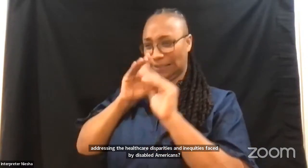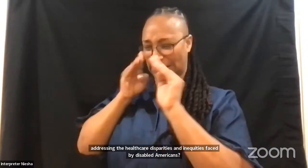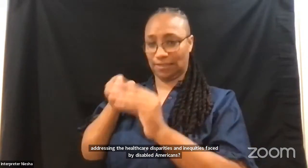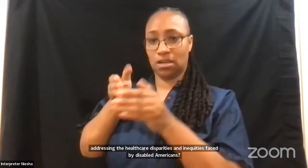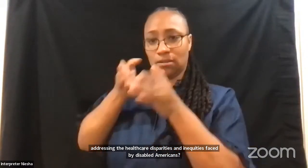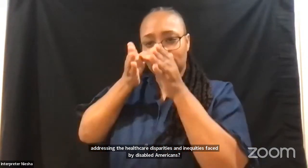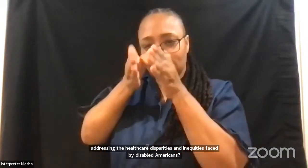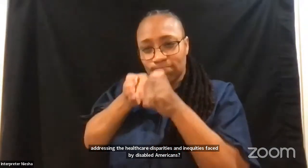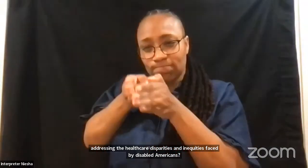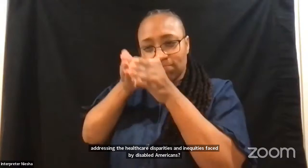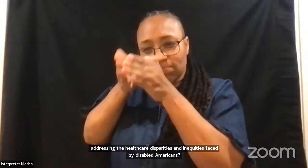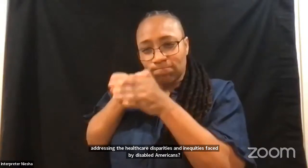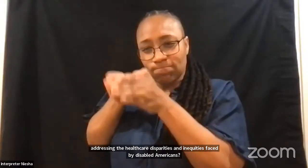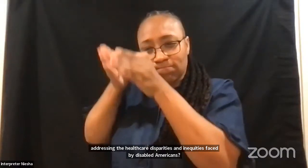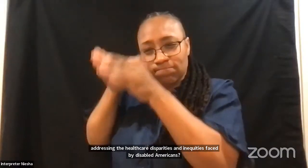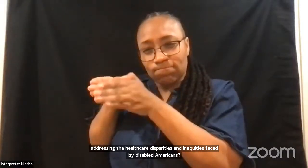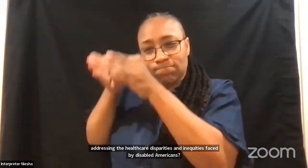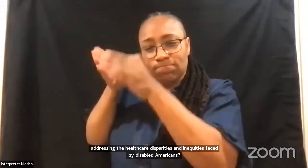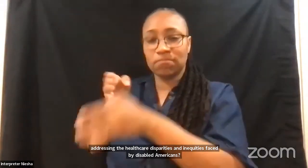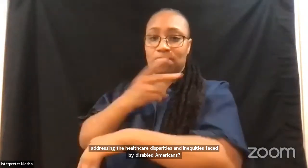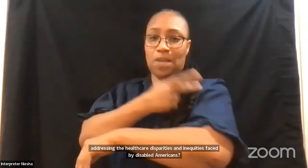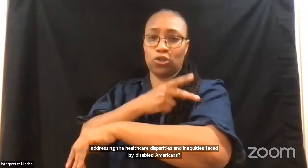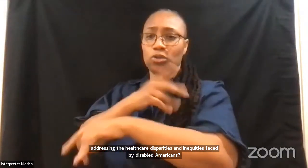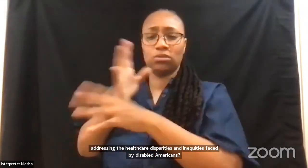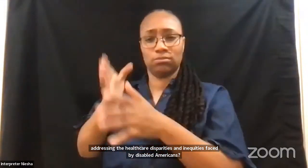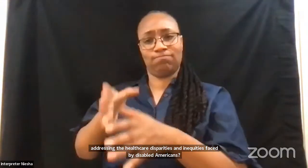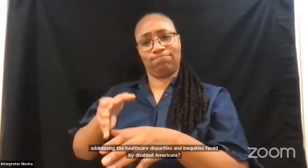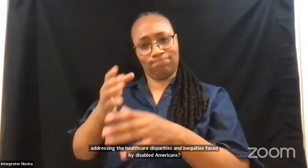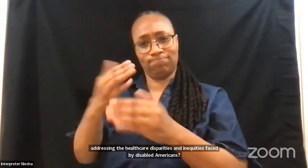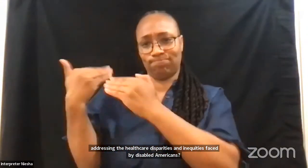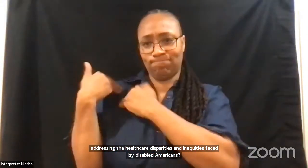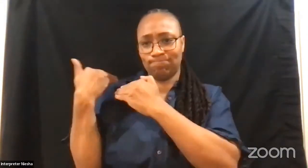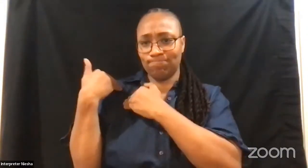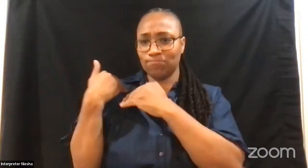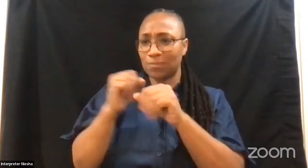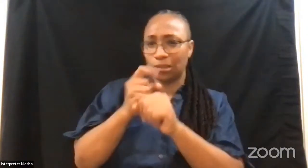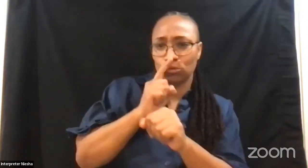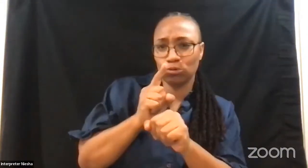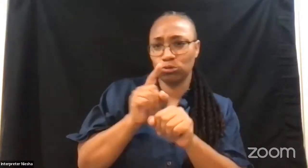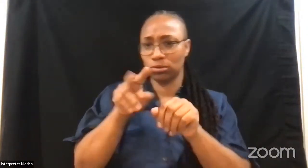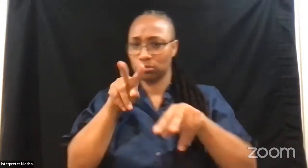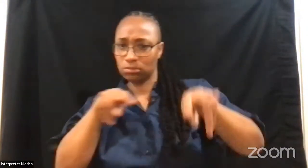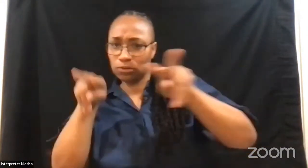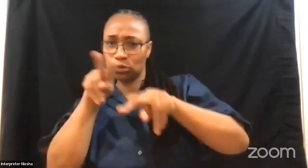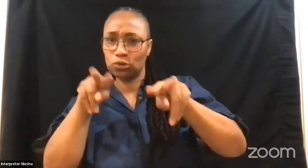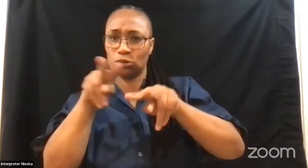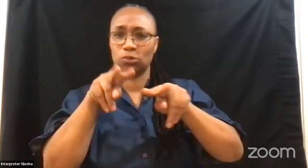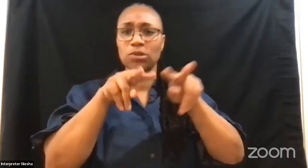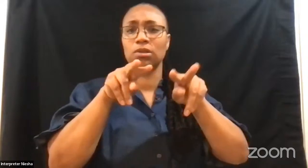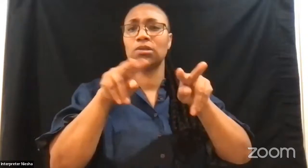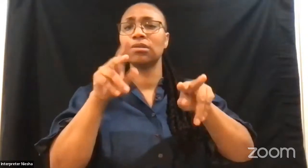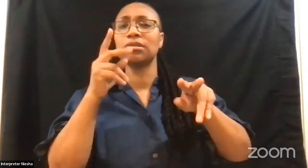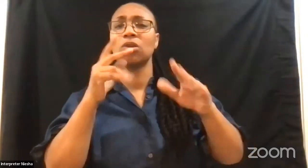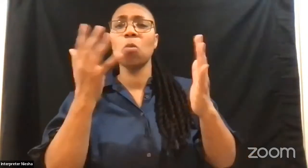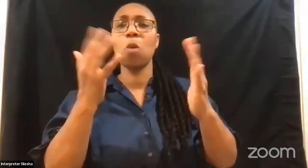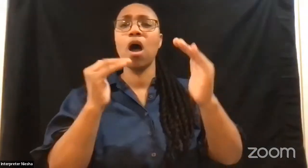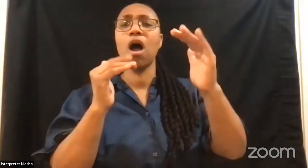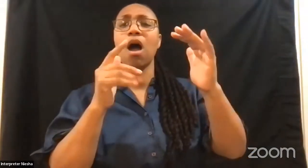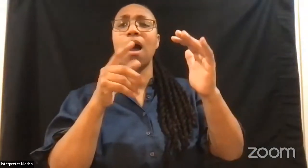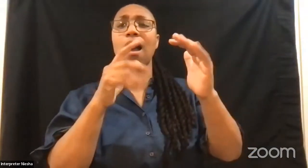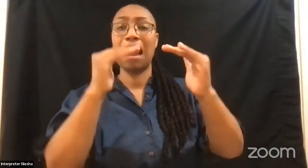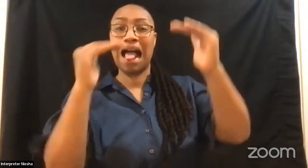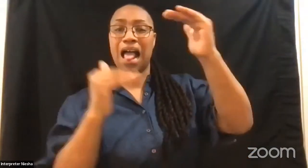to take actions to help lessen healthcare disparities for people with